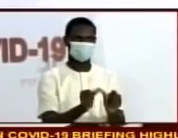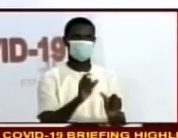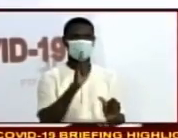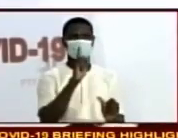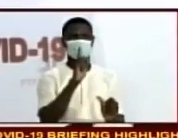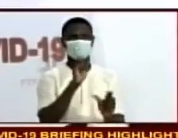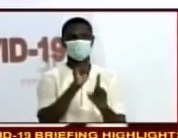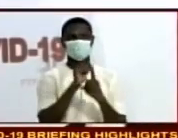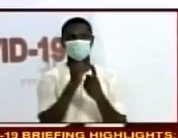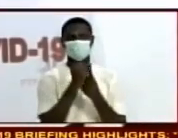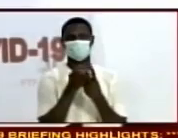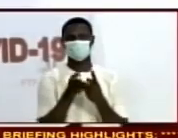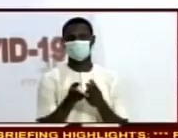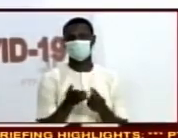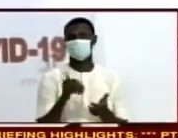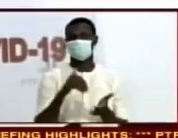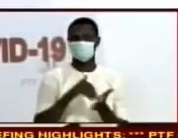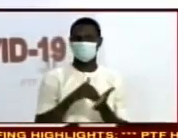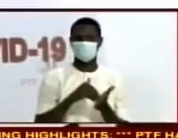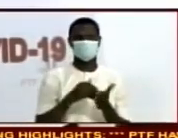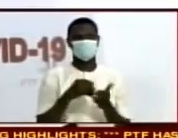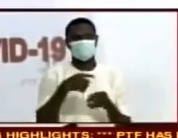there was, again, the question of